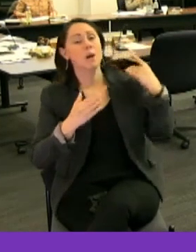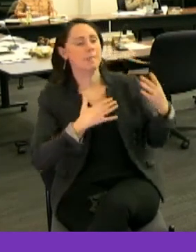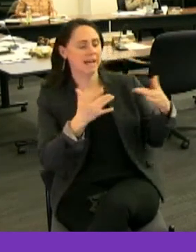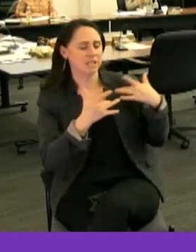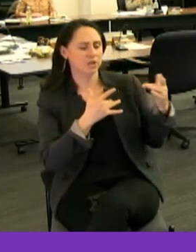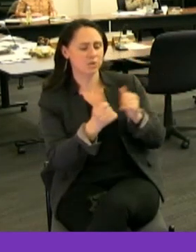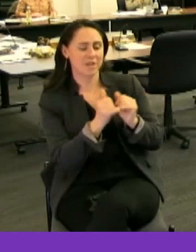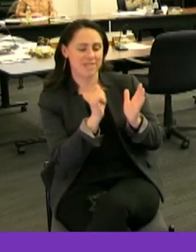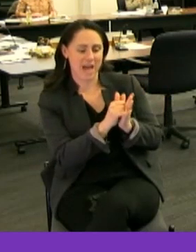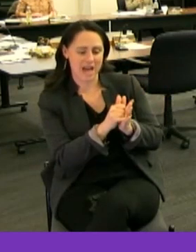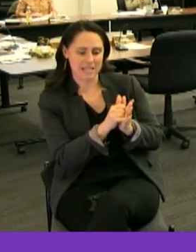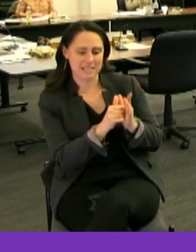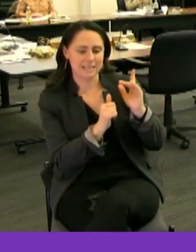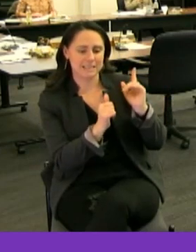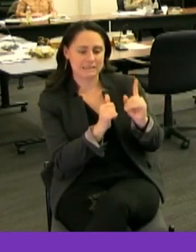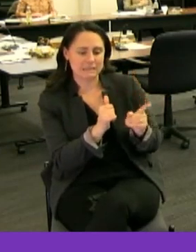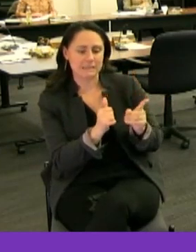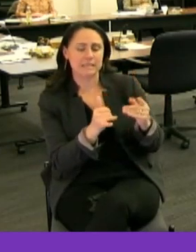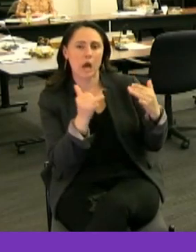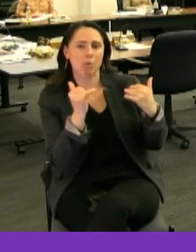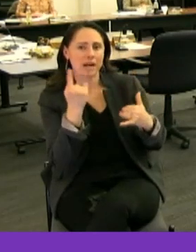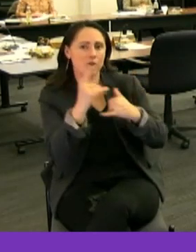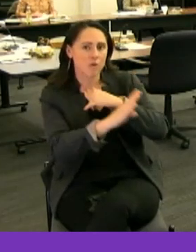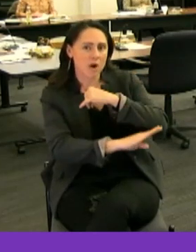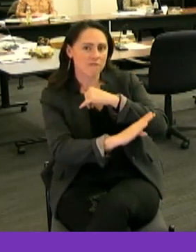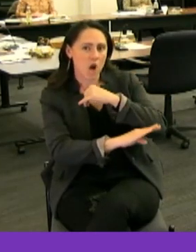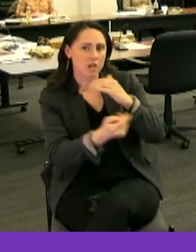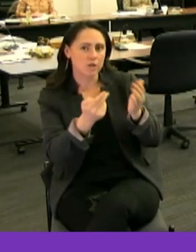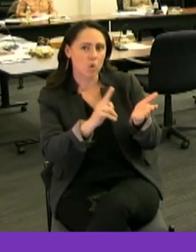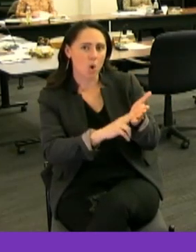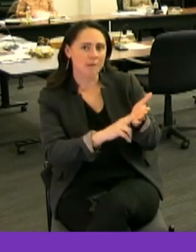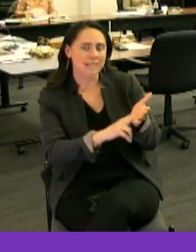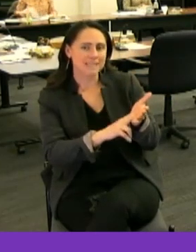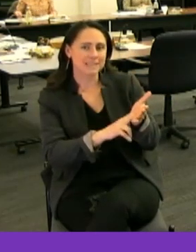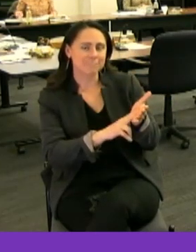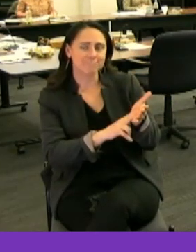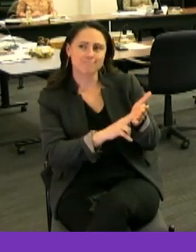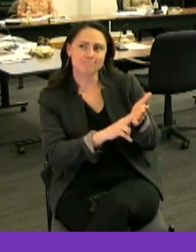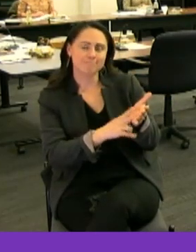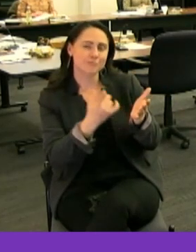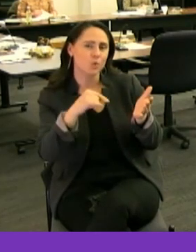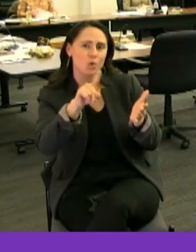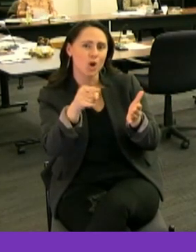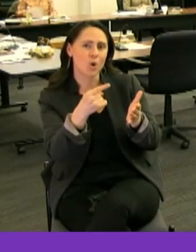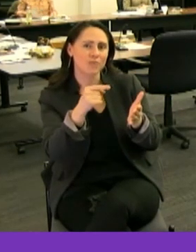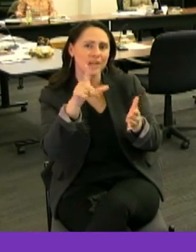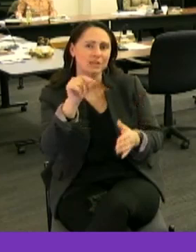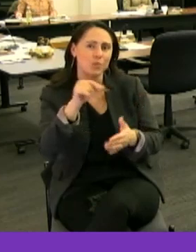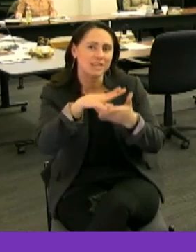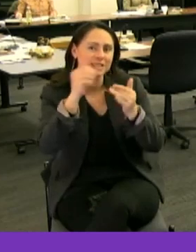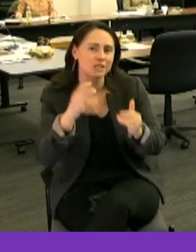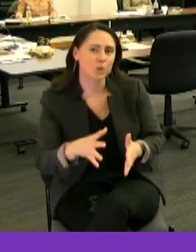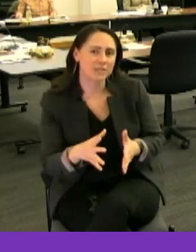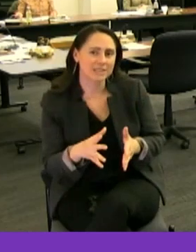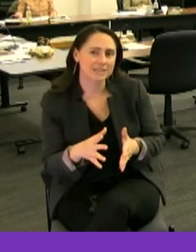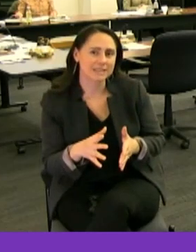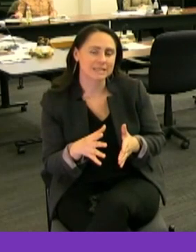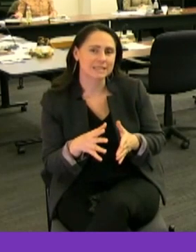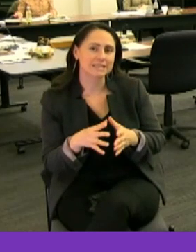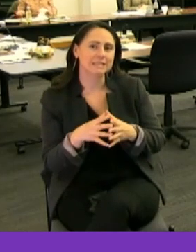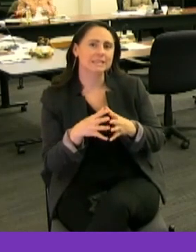concern with that is that right now for fall enrollment, we're only at 20 students.